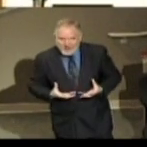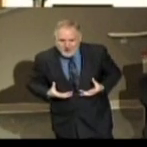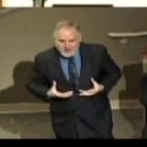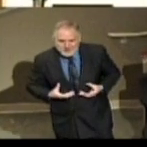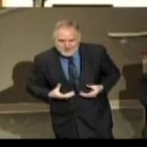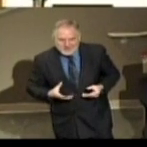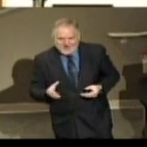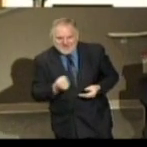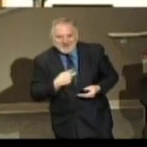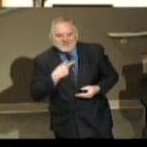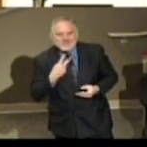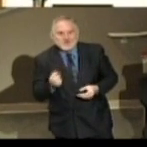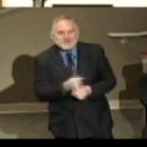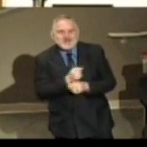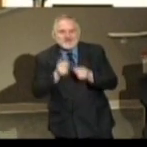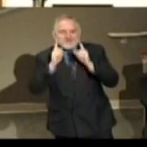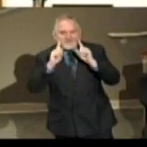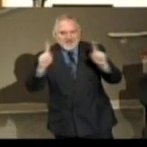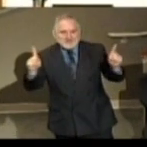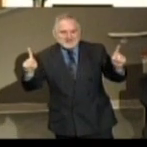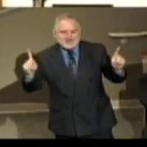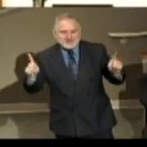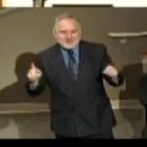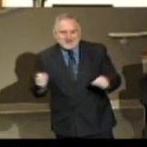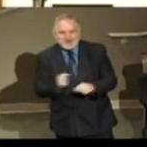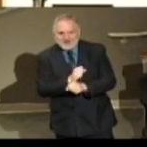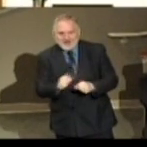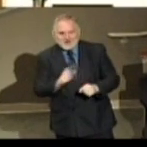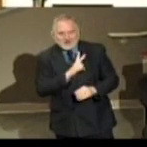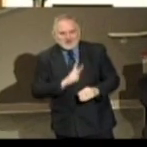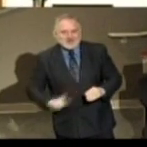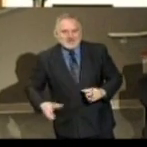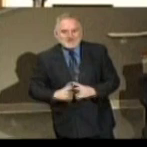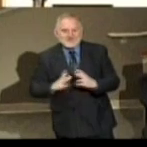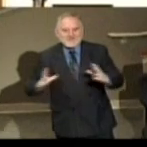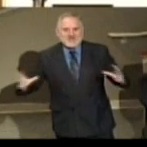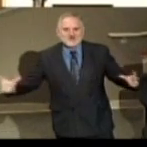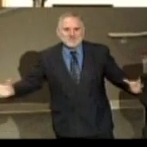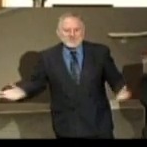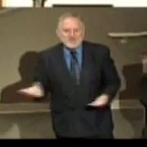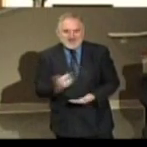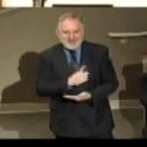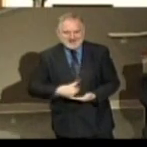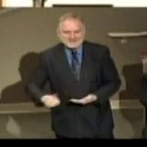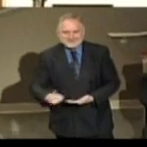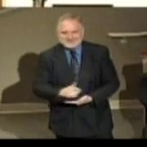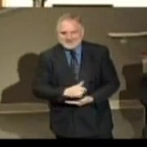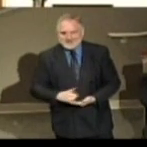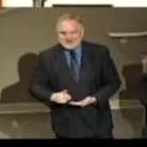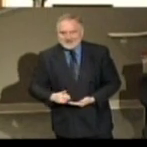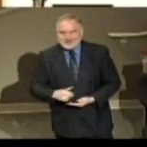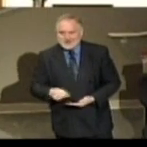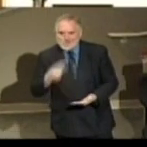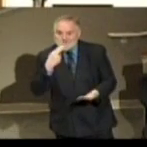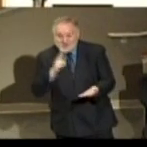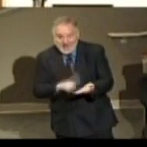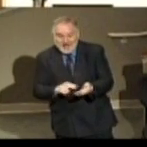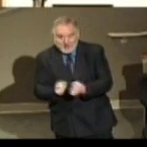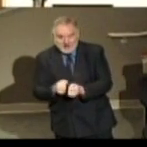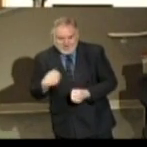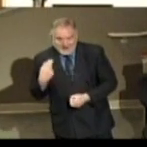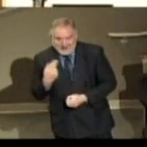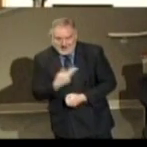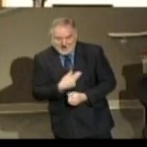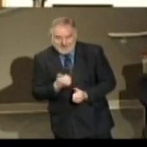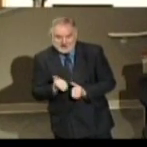take that voice and make it famous. We're going to make you the king of a vast domain." They said, "You sign with us, and